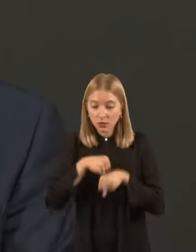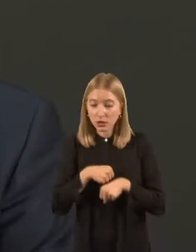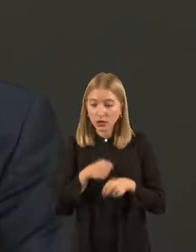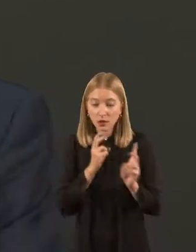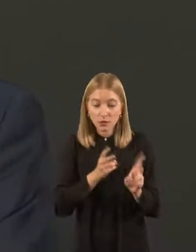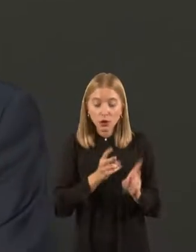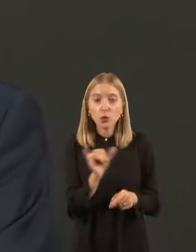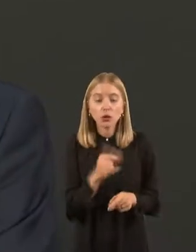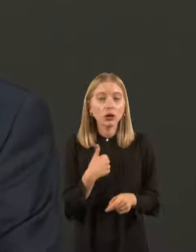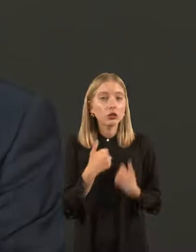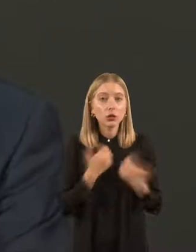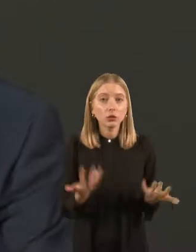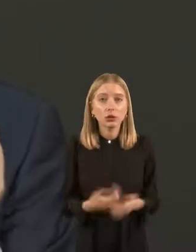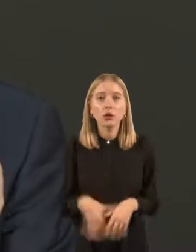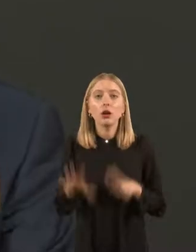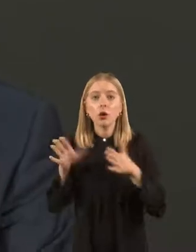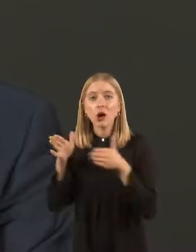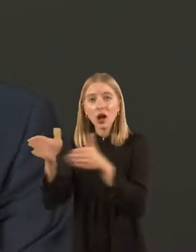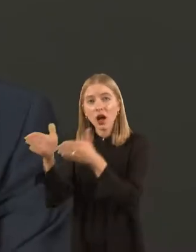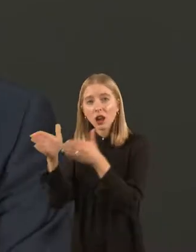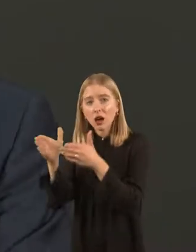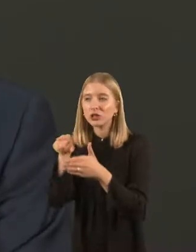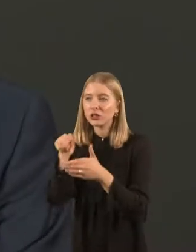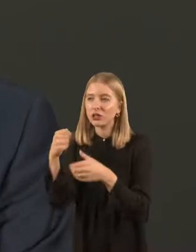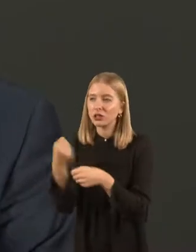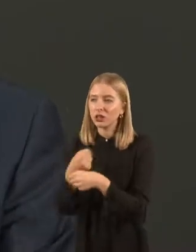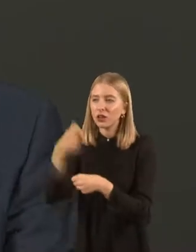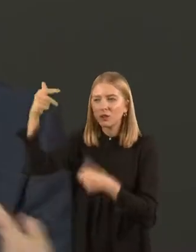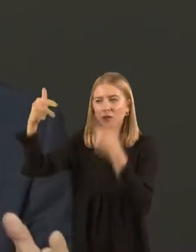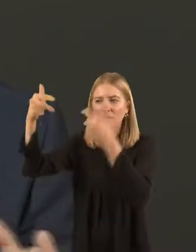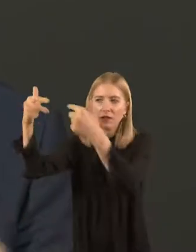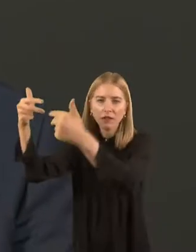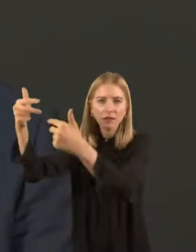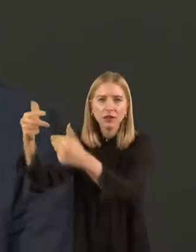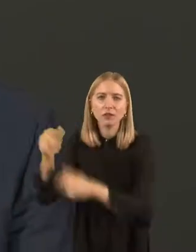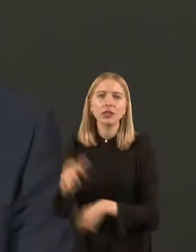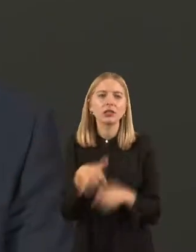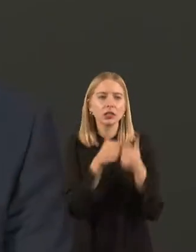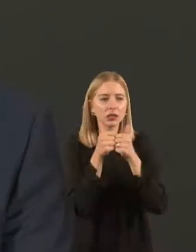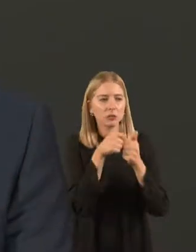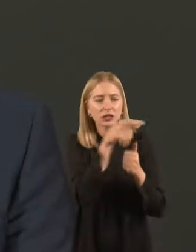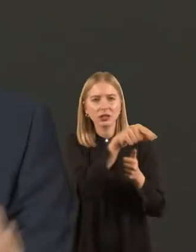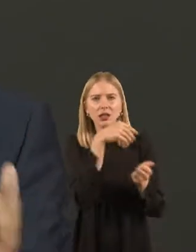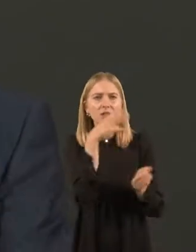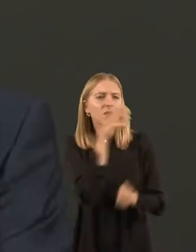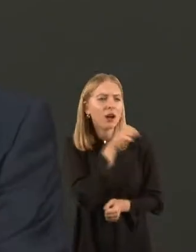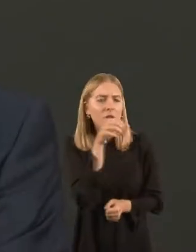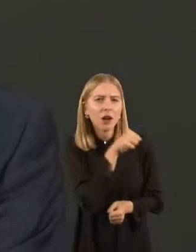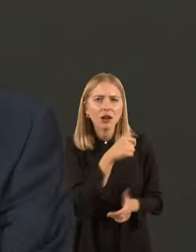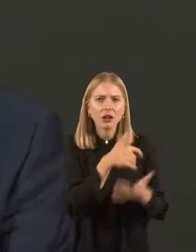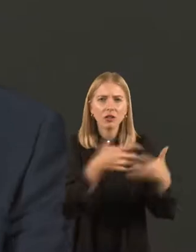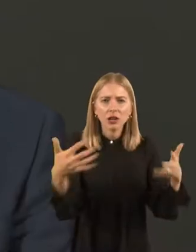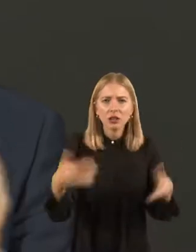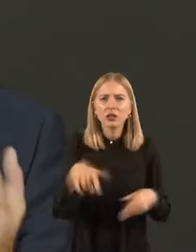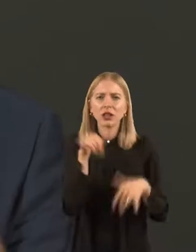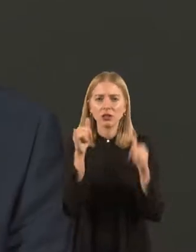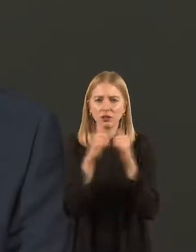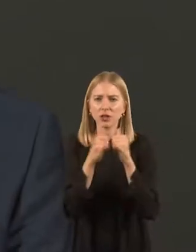engine-free vehicles are also important, bicycles and other things. But